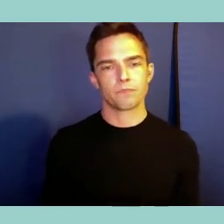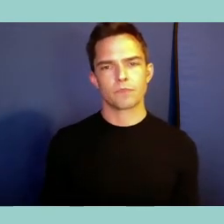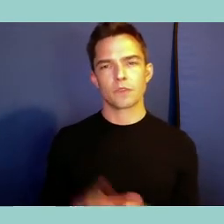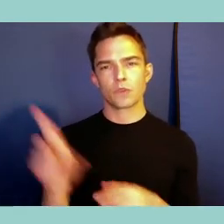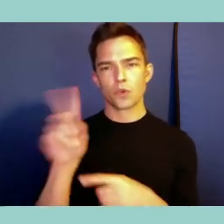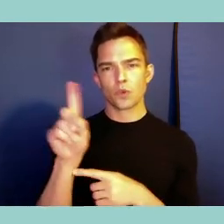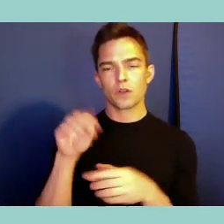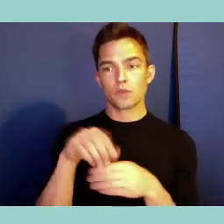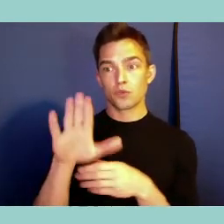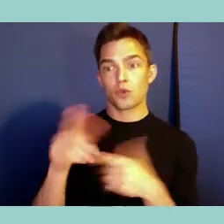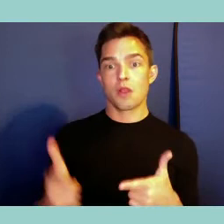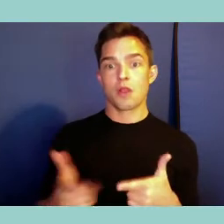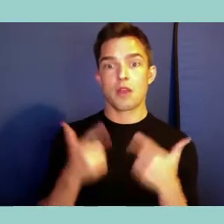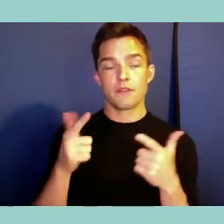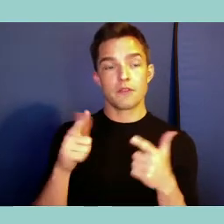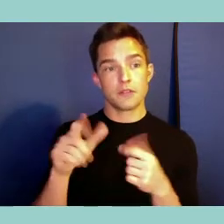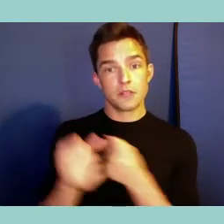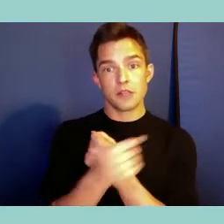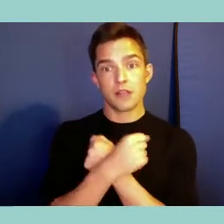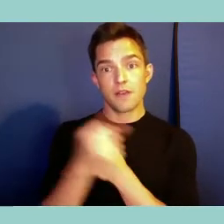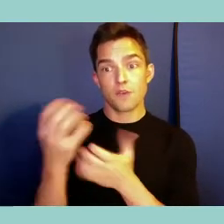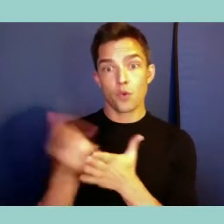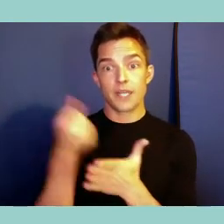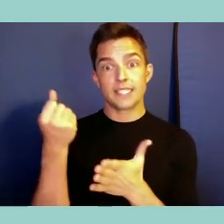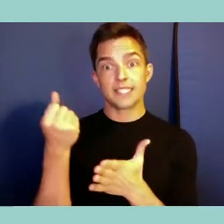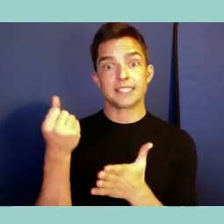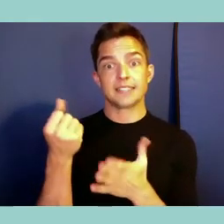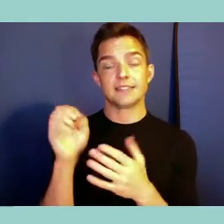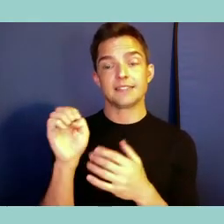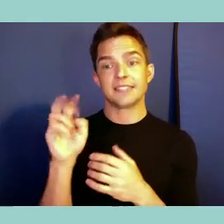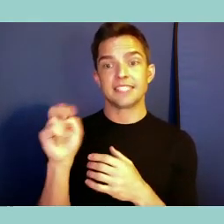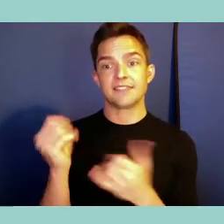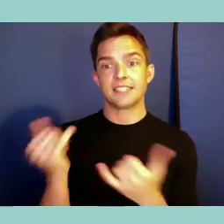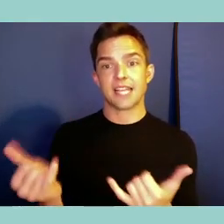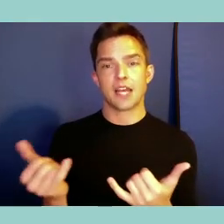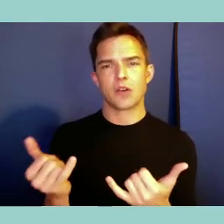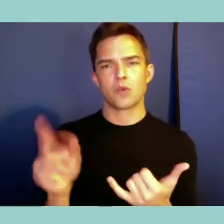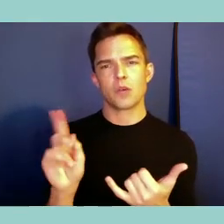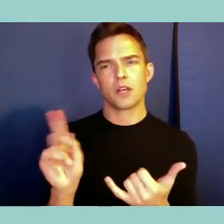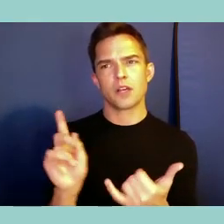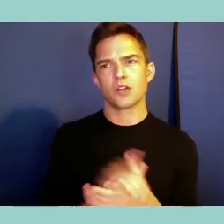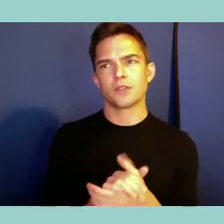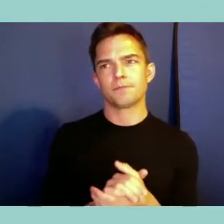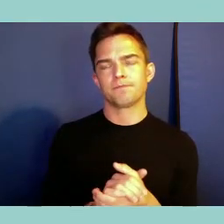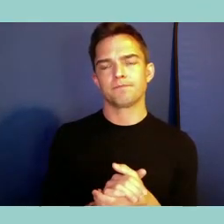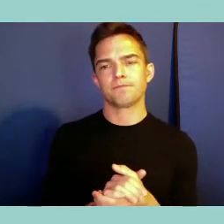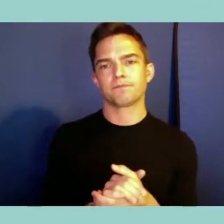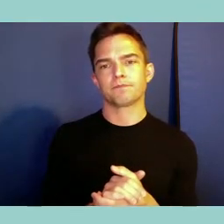Where in your life is love winning even now?